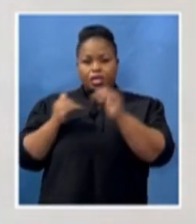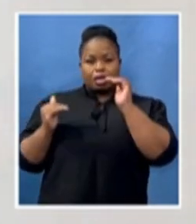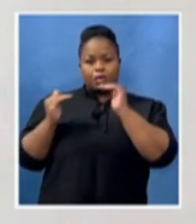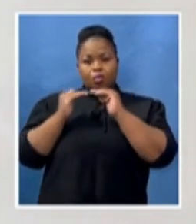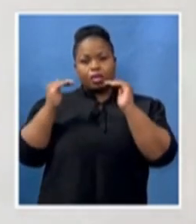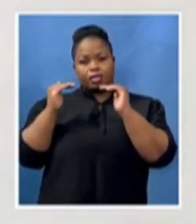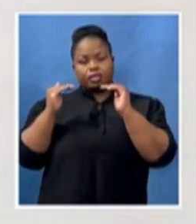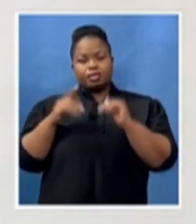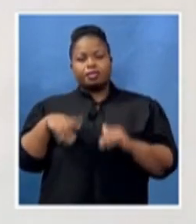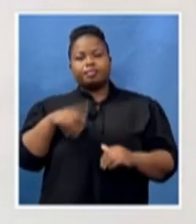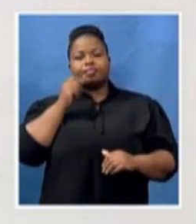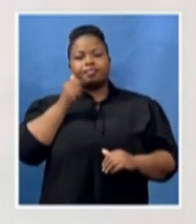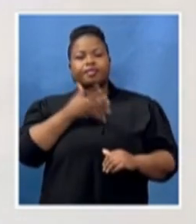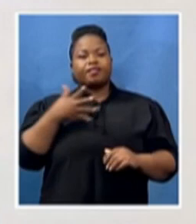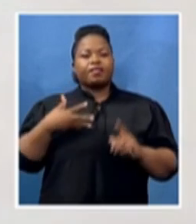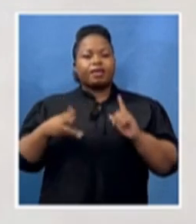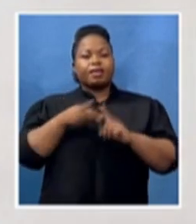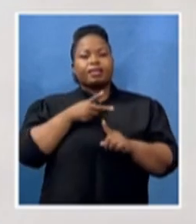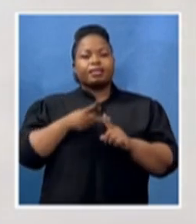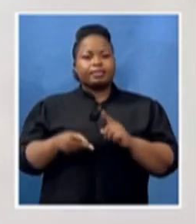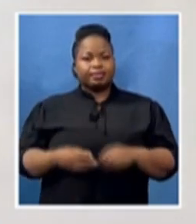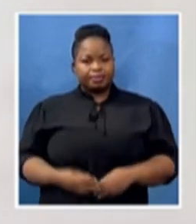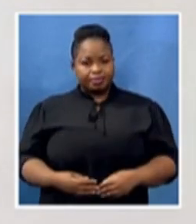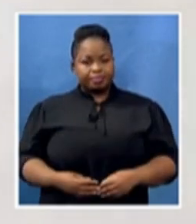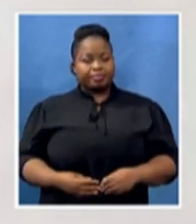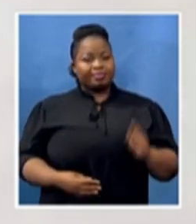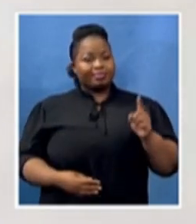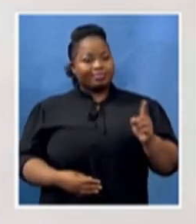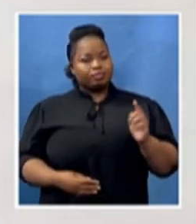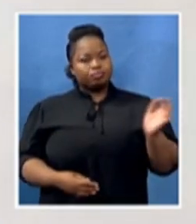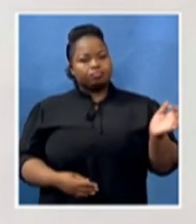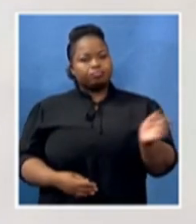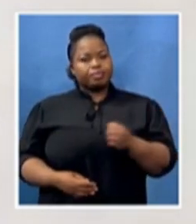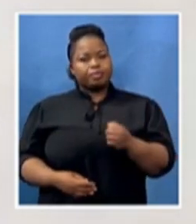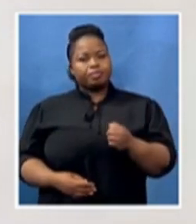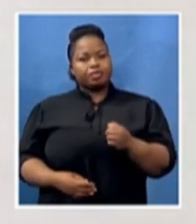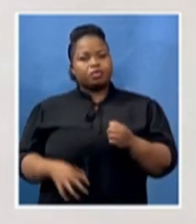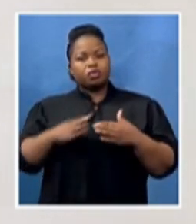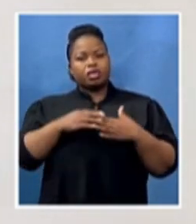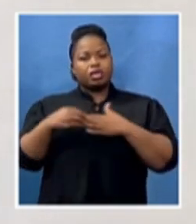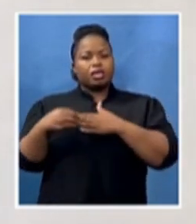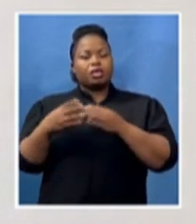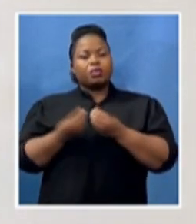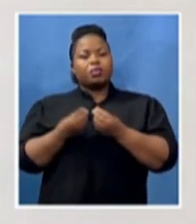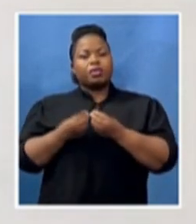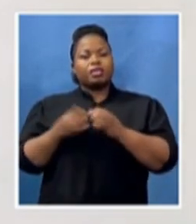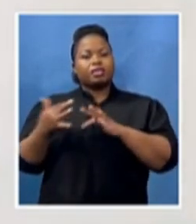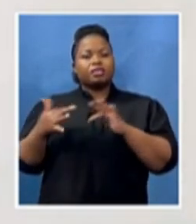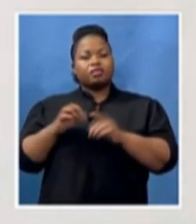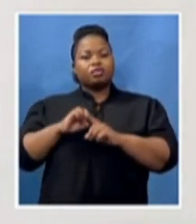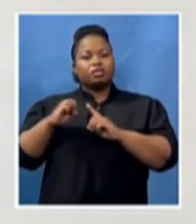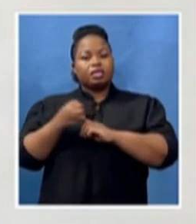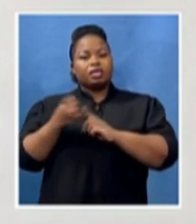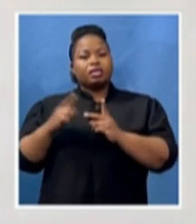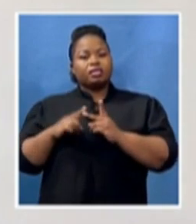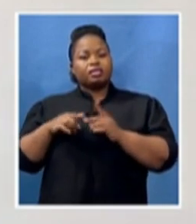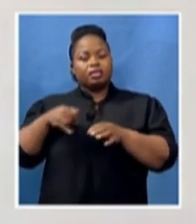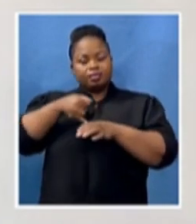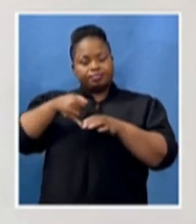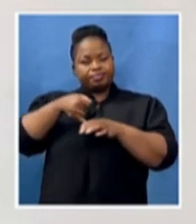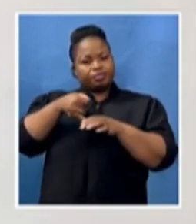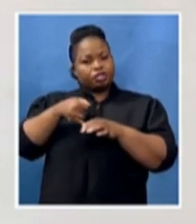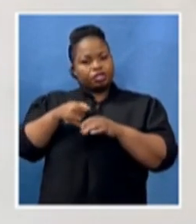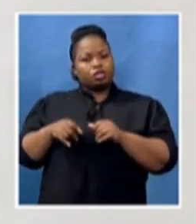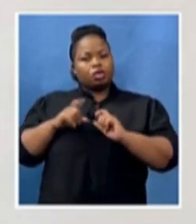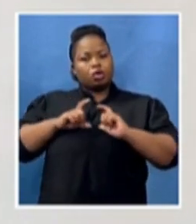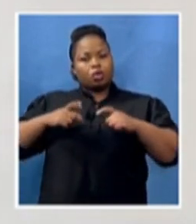was appointed to co-lead with civil society the Interim Steering Committee on Gender-Based Violence and